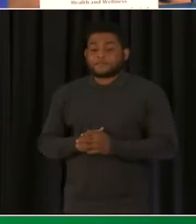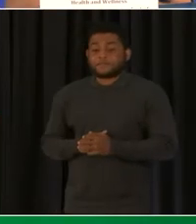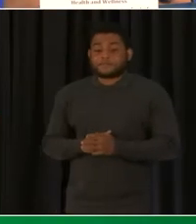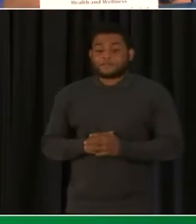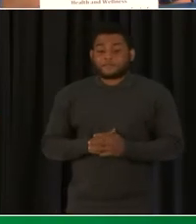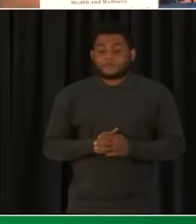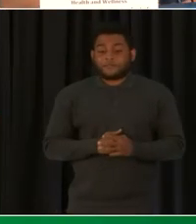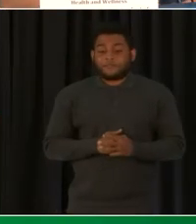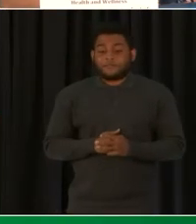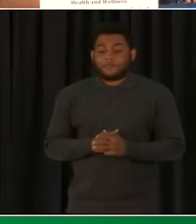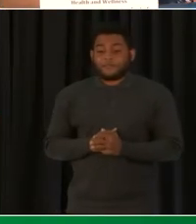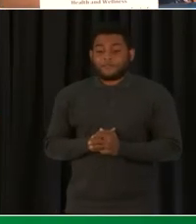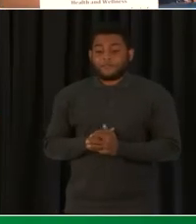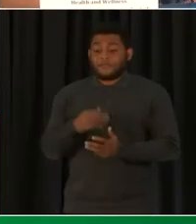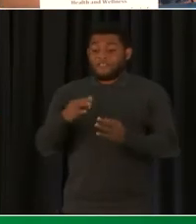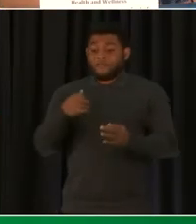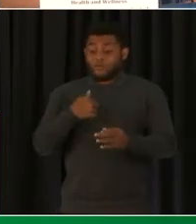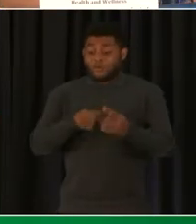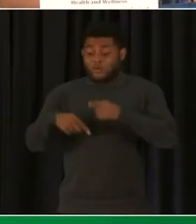Actually, if we can go back one slide,